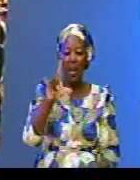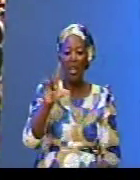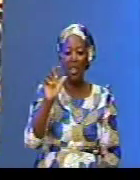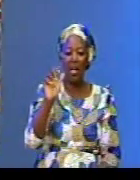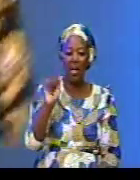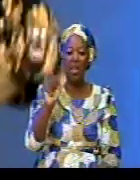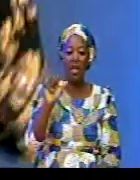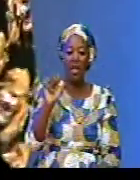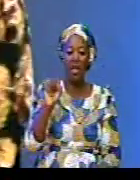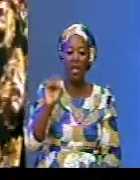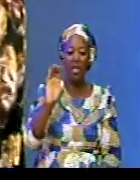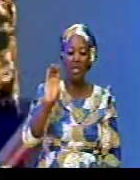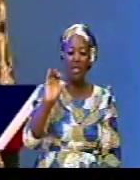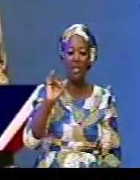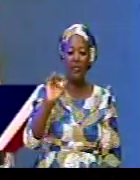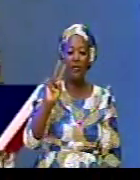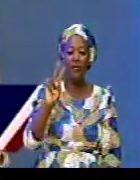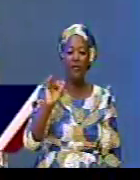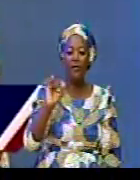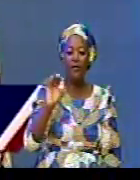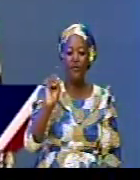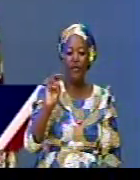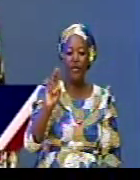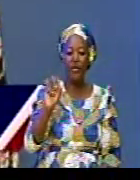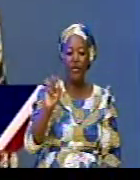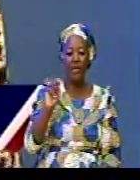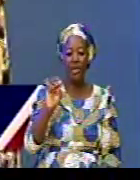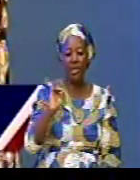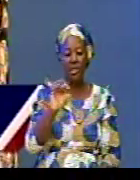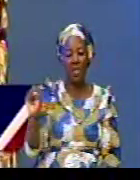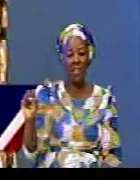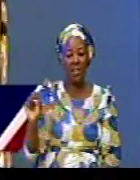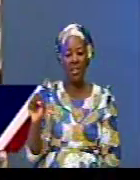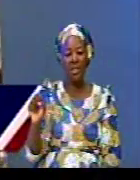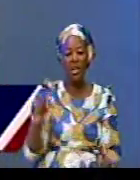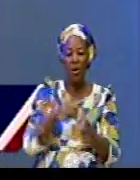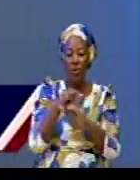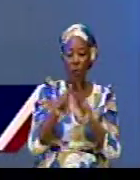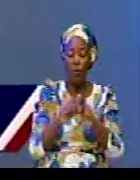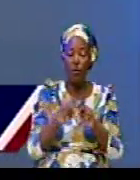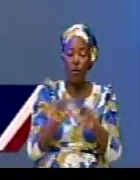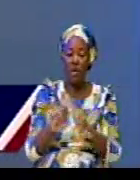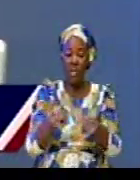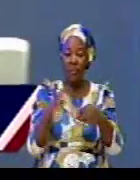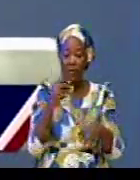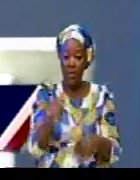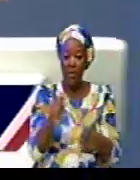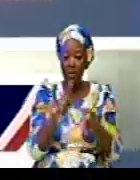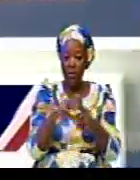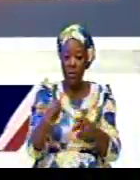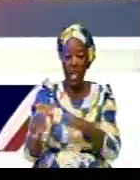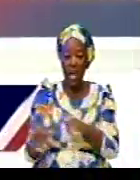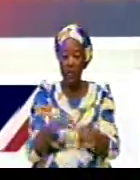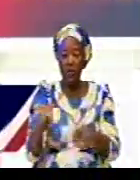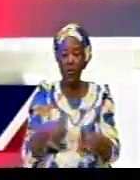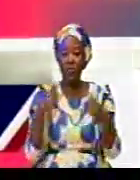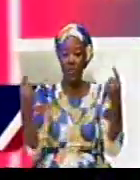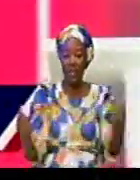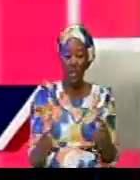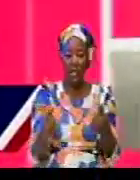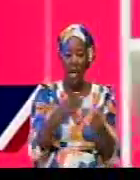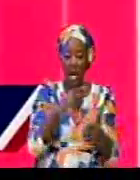Lasciviousness. When people, they give themselves to the actions of sin and to